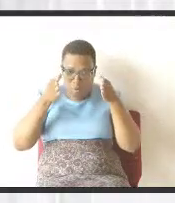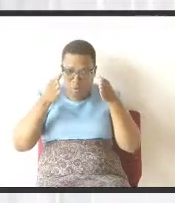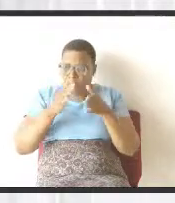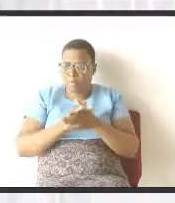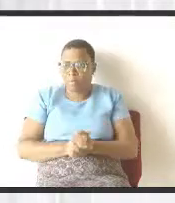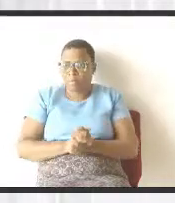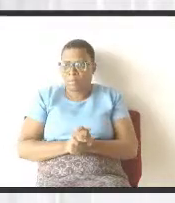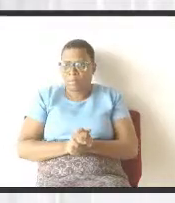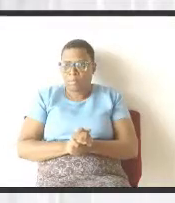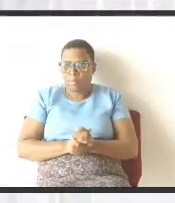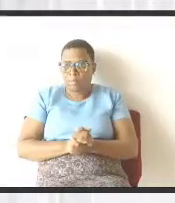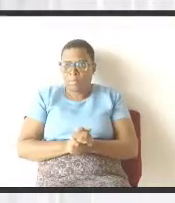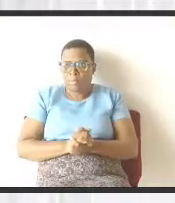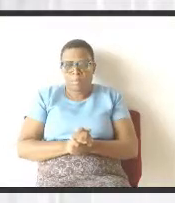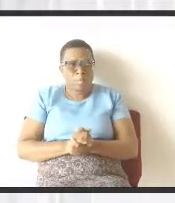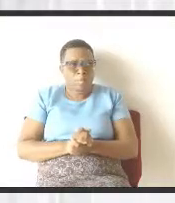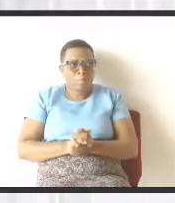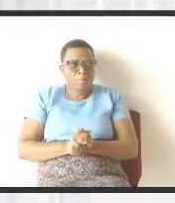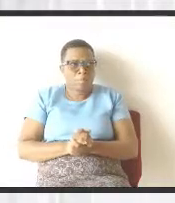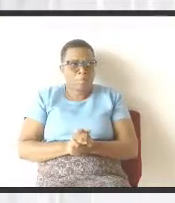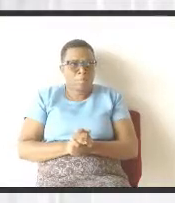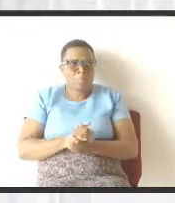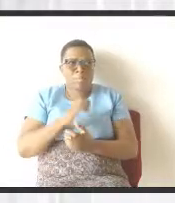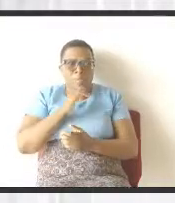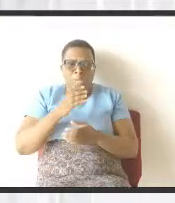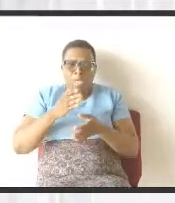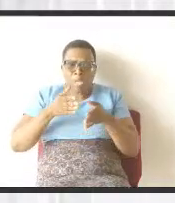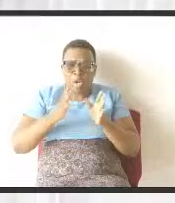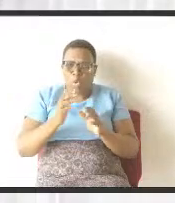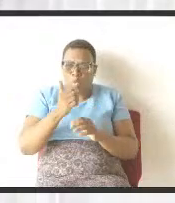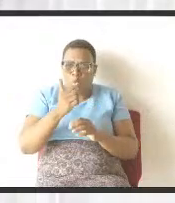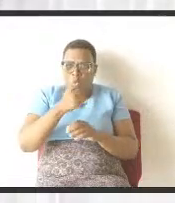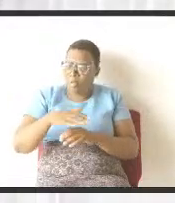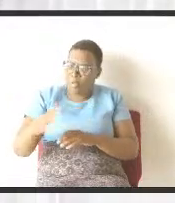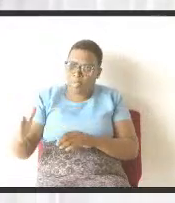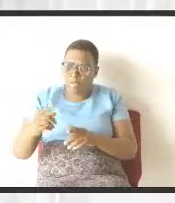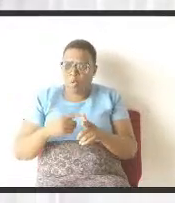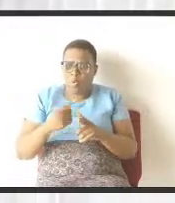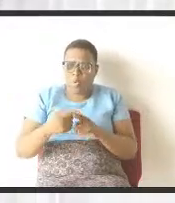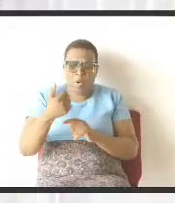grim determination that you will not allow anything or anyone